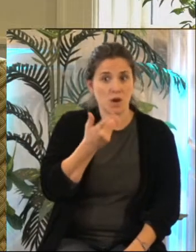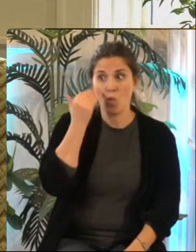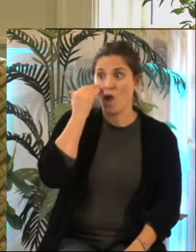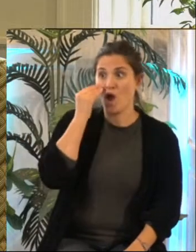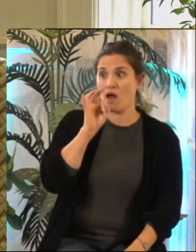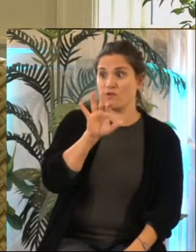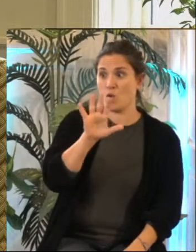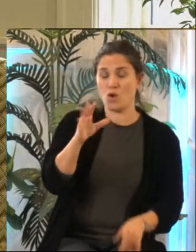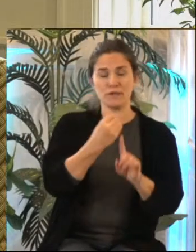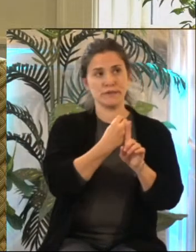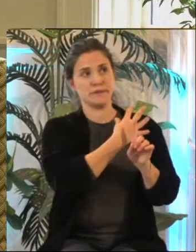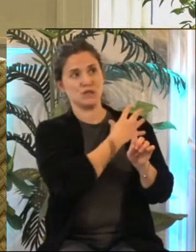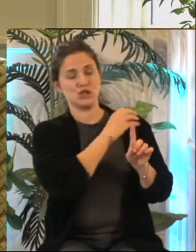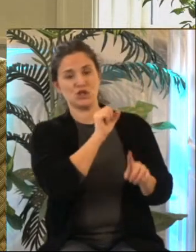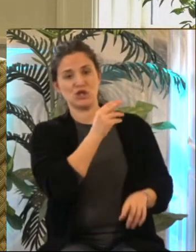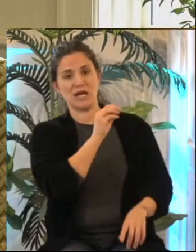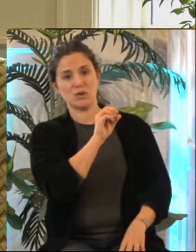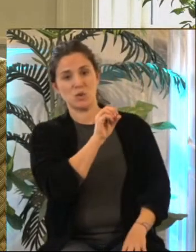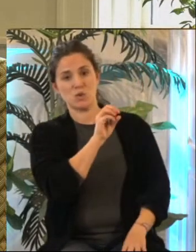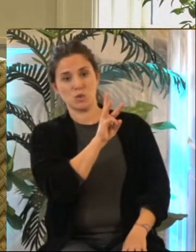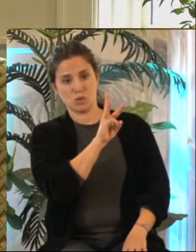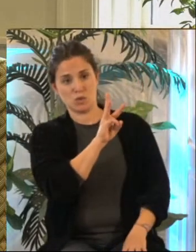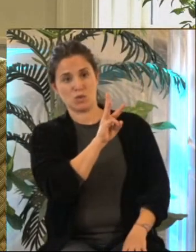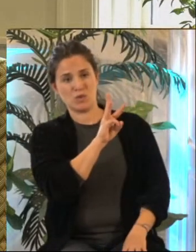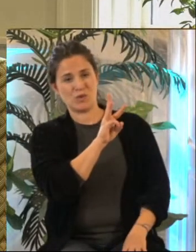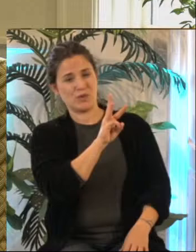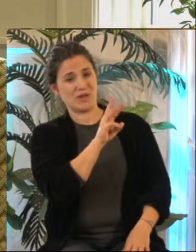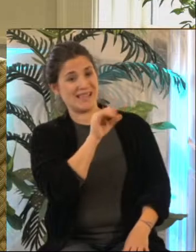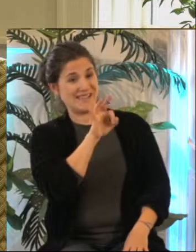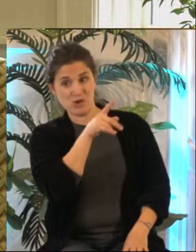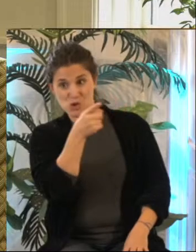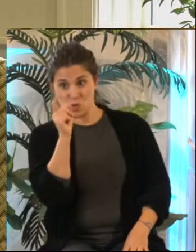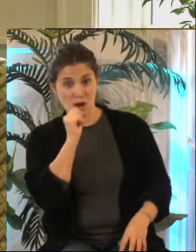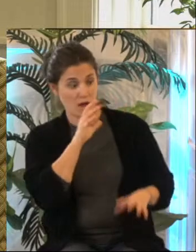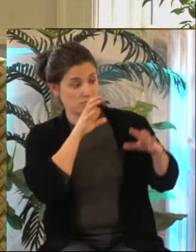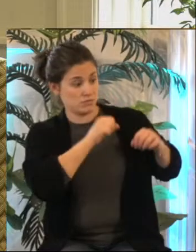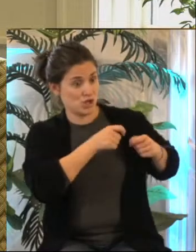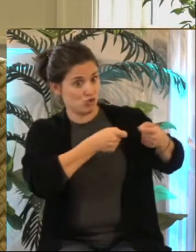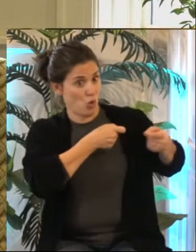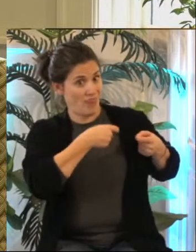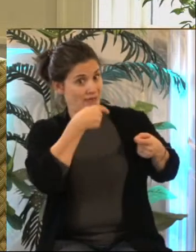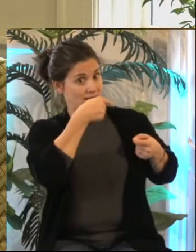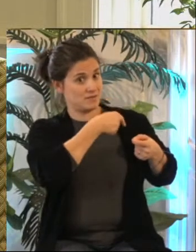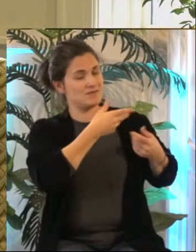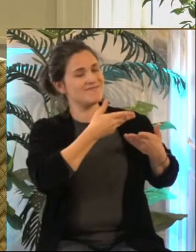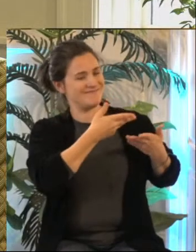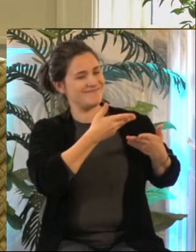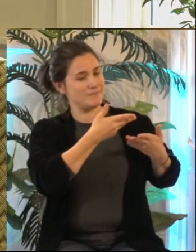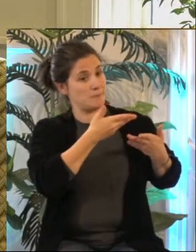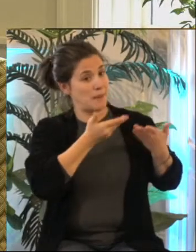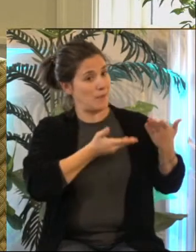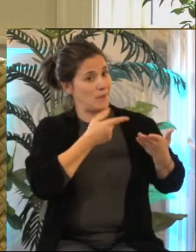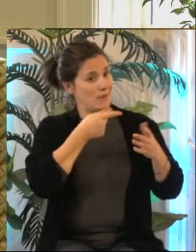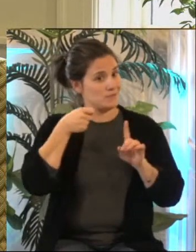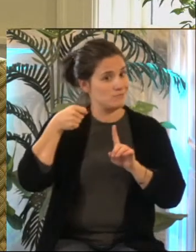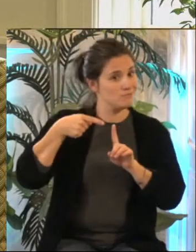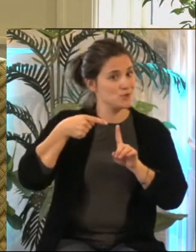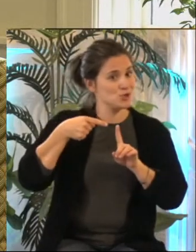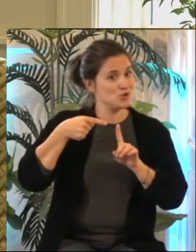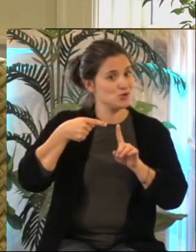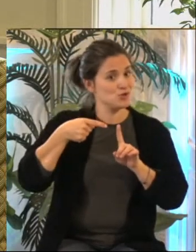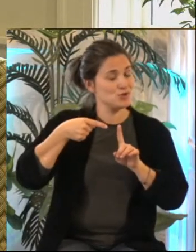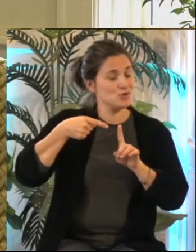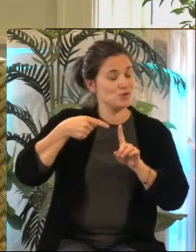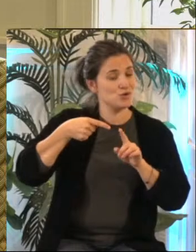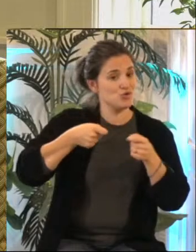shadow, then our shadow is likely in control of us. And under stress, our shadows grow